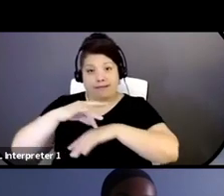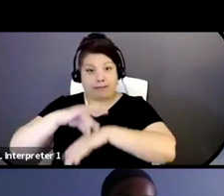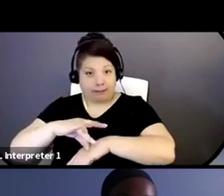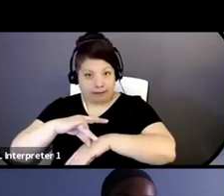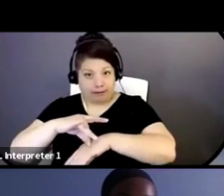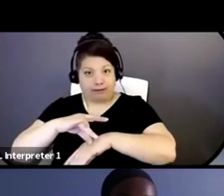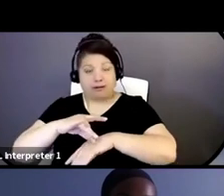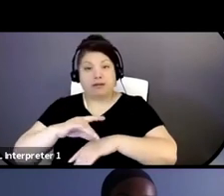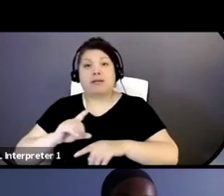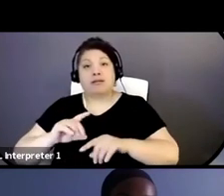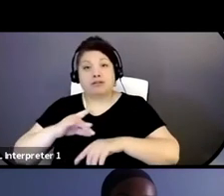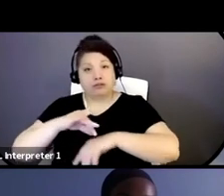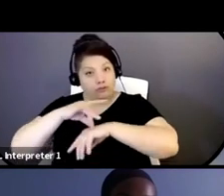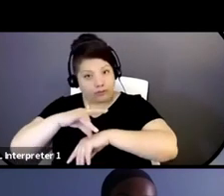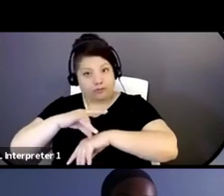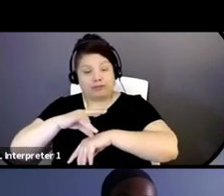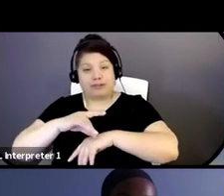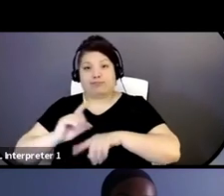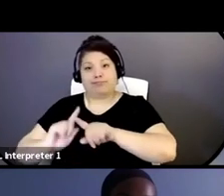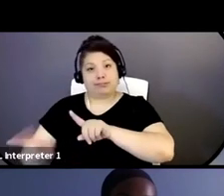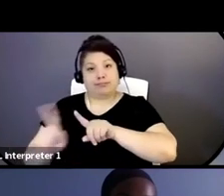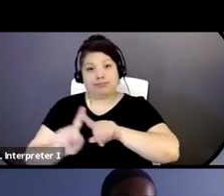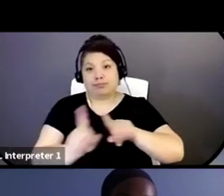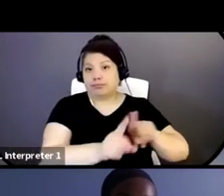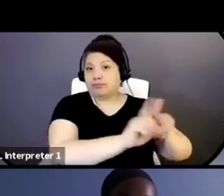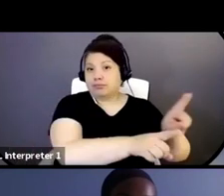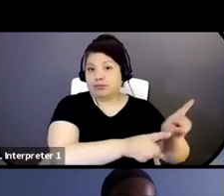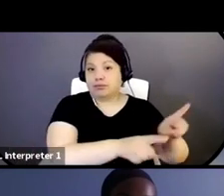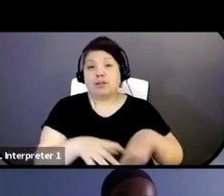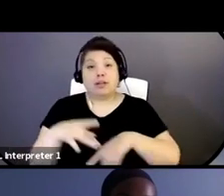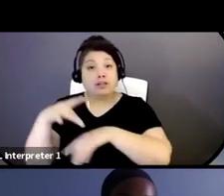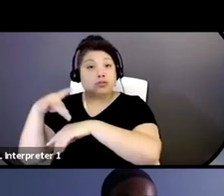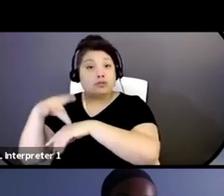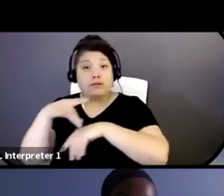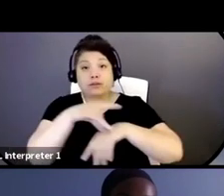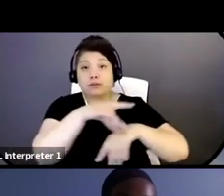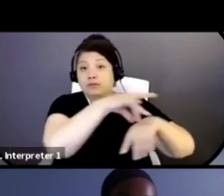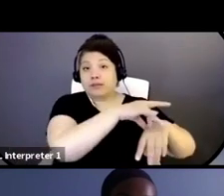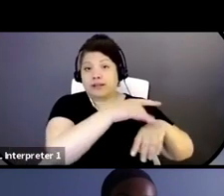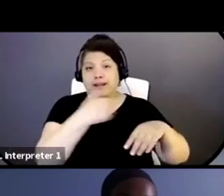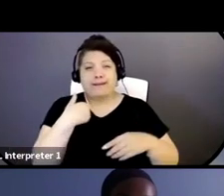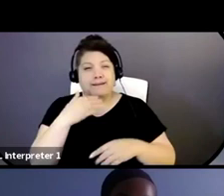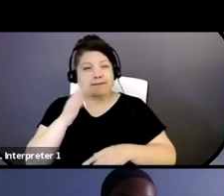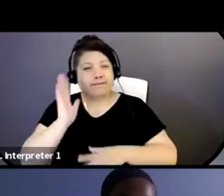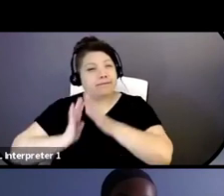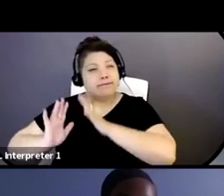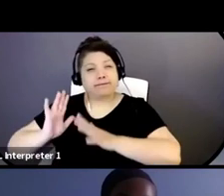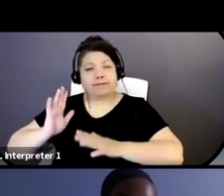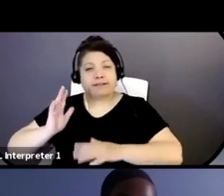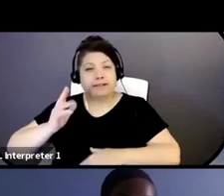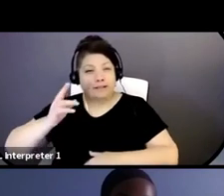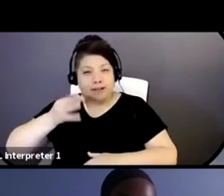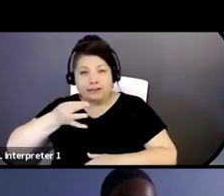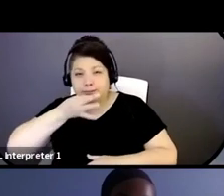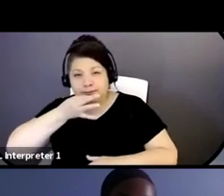landscapes, and all those landscapes have very ancient information, expertise,